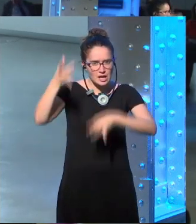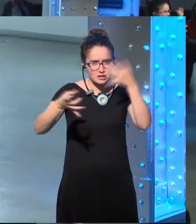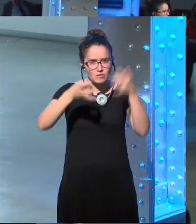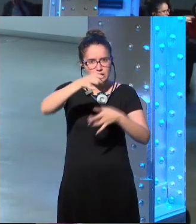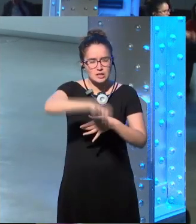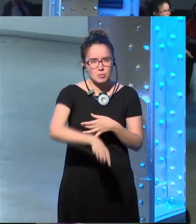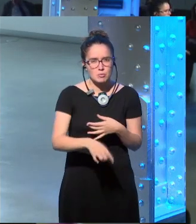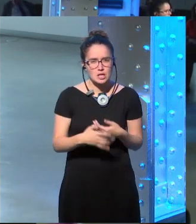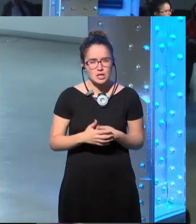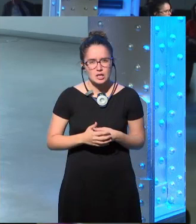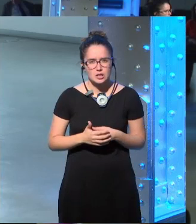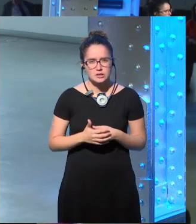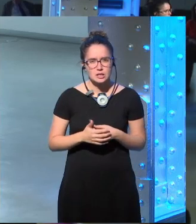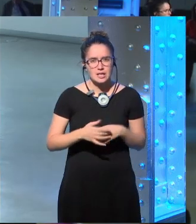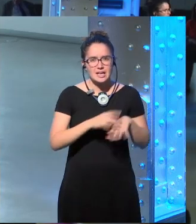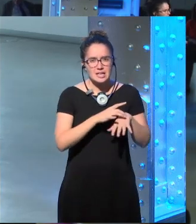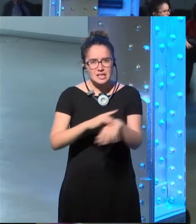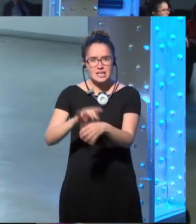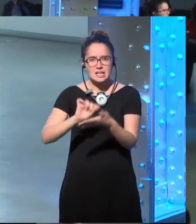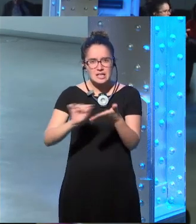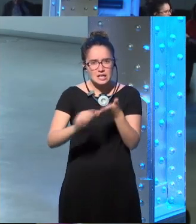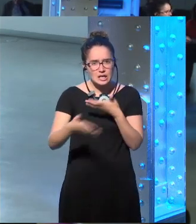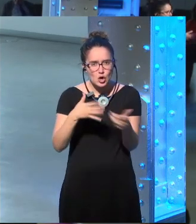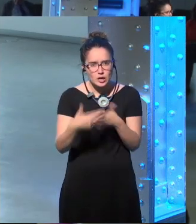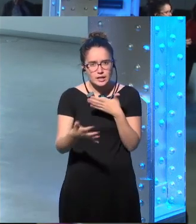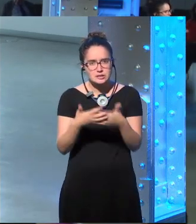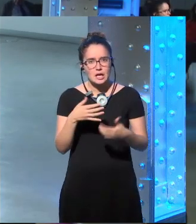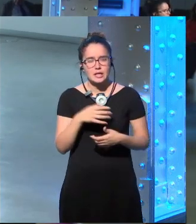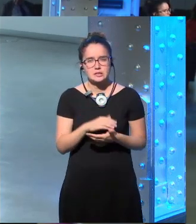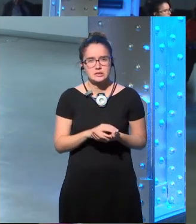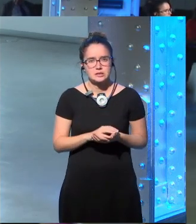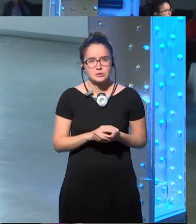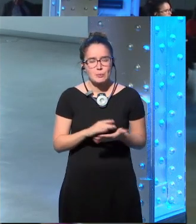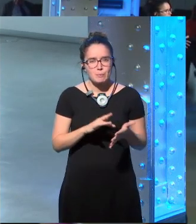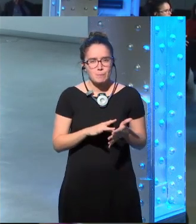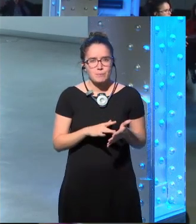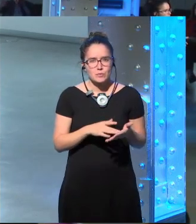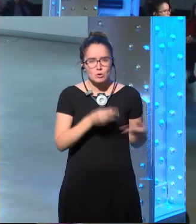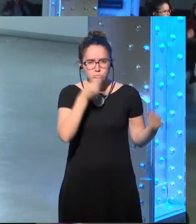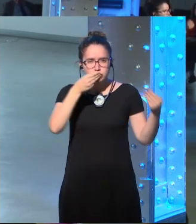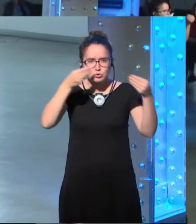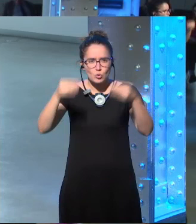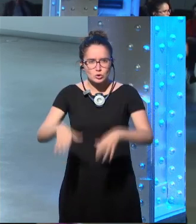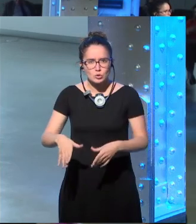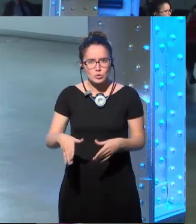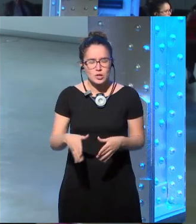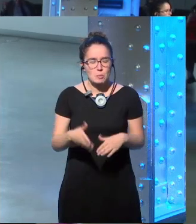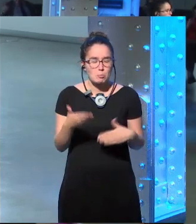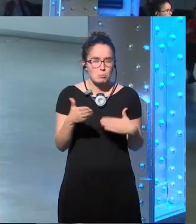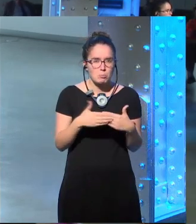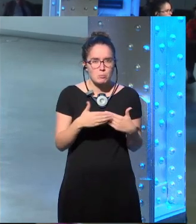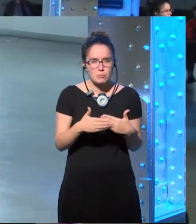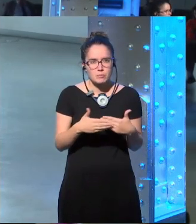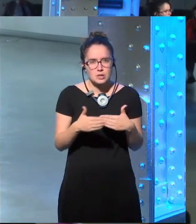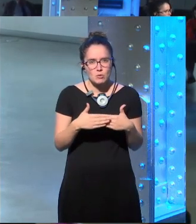story editors, more and more artificial intelligence are also replacing at least some of those works,